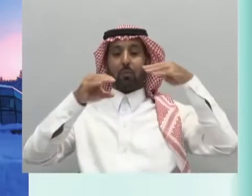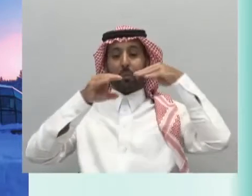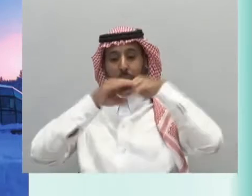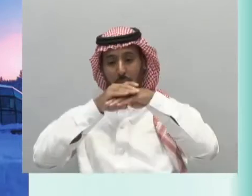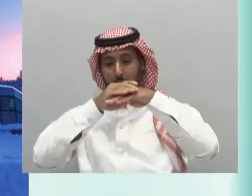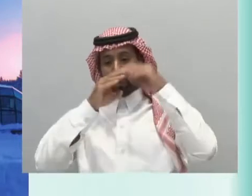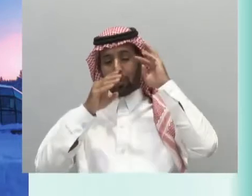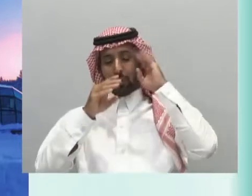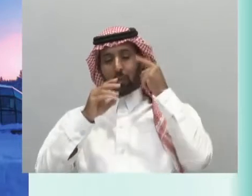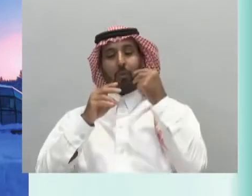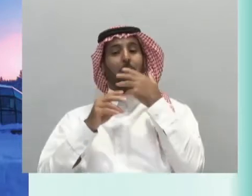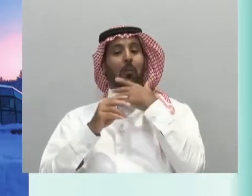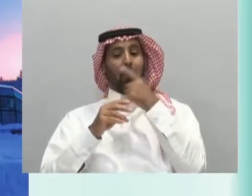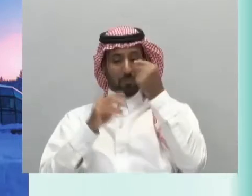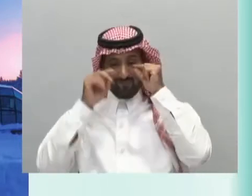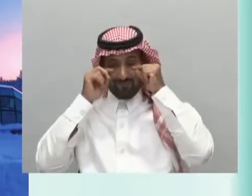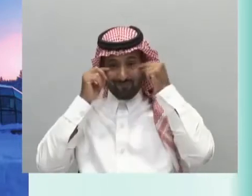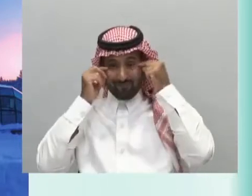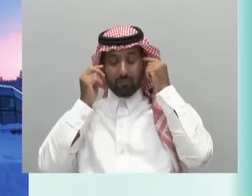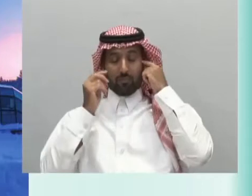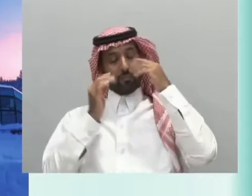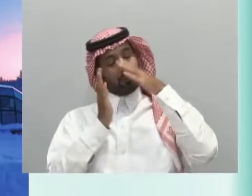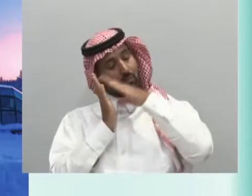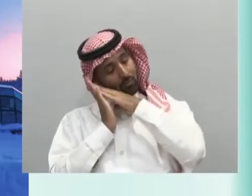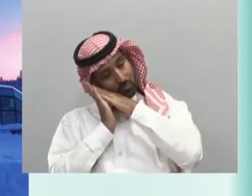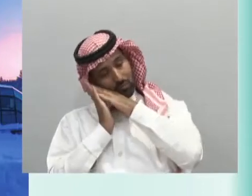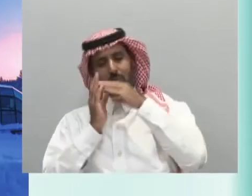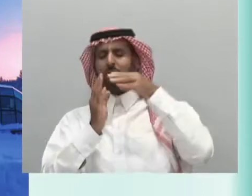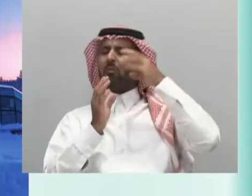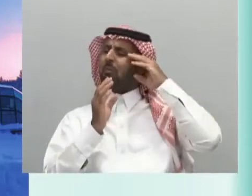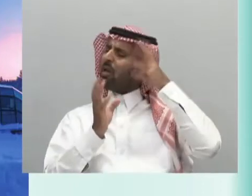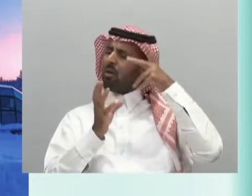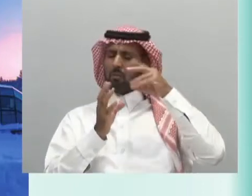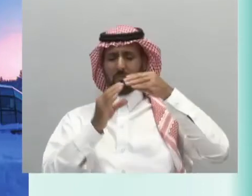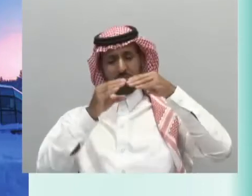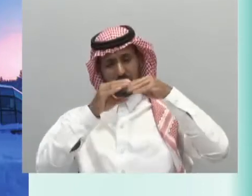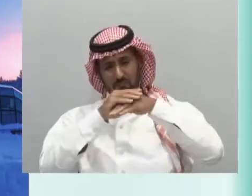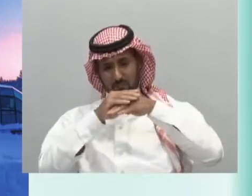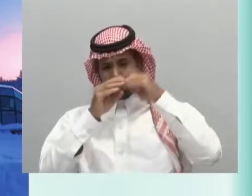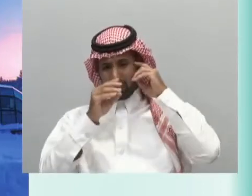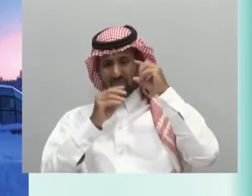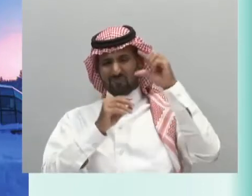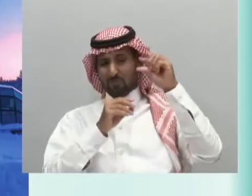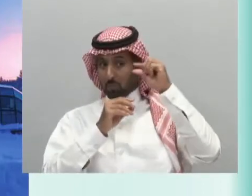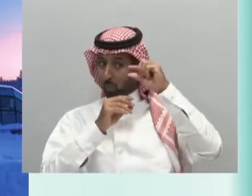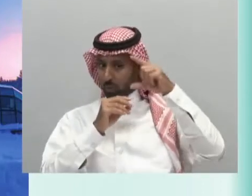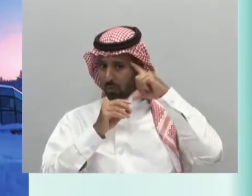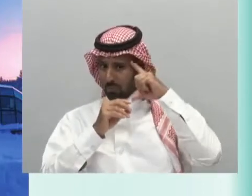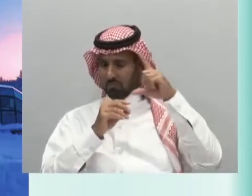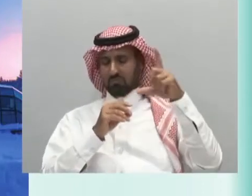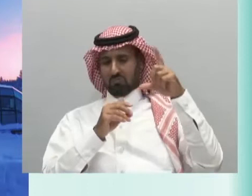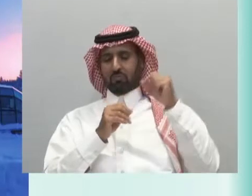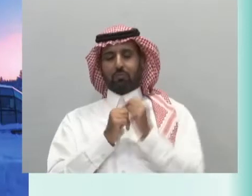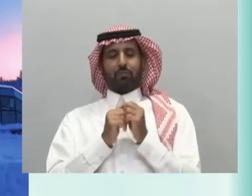Tokyo in Japan. Okay, if you want to have a hotel inexpensive, which is not expensive,